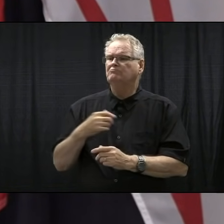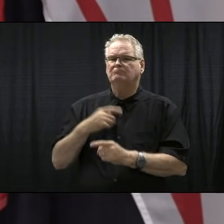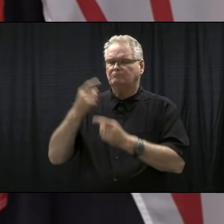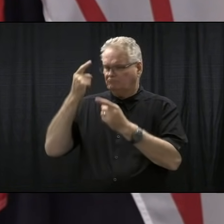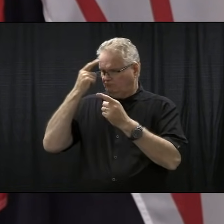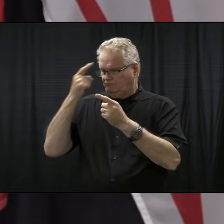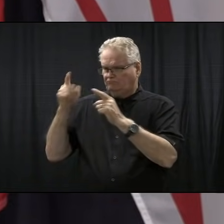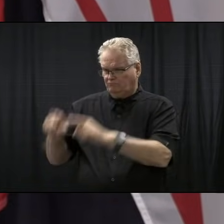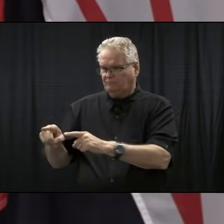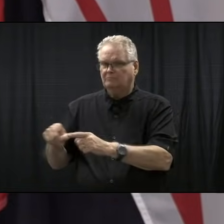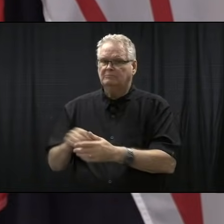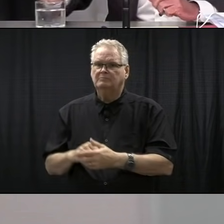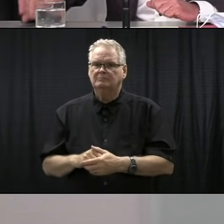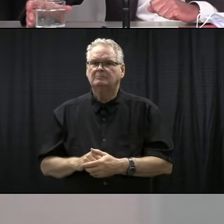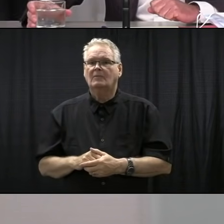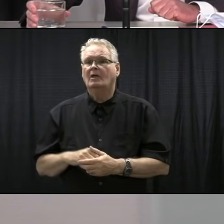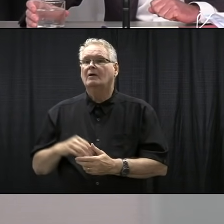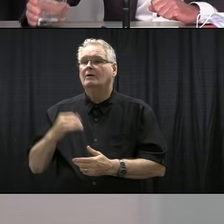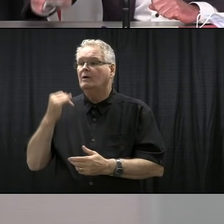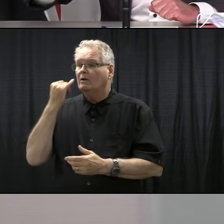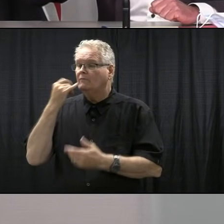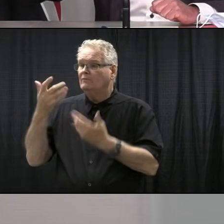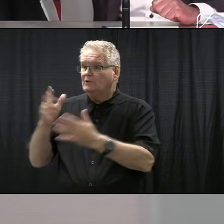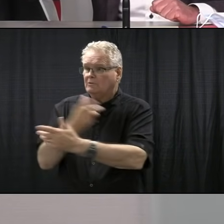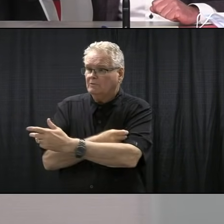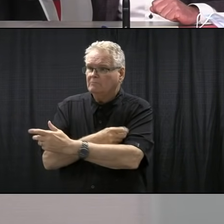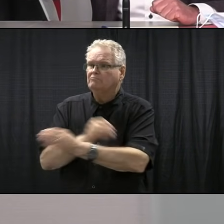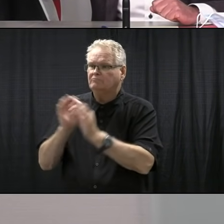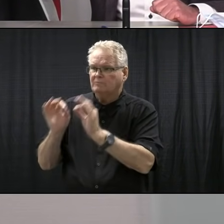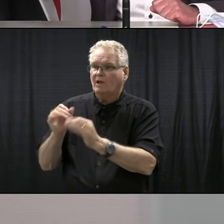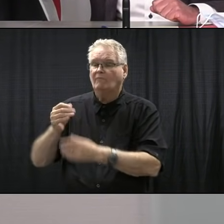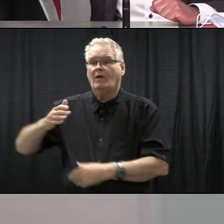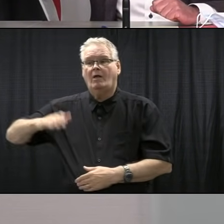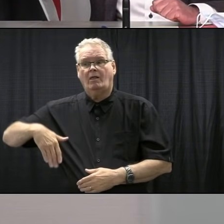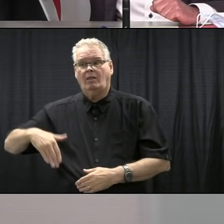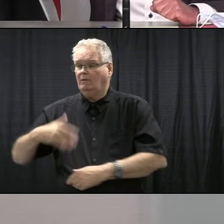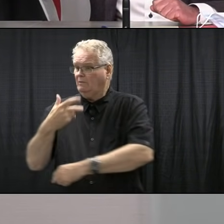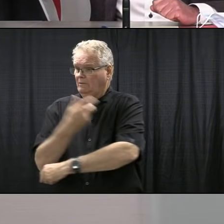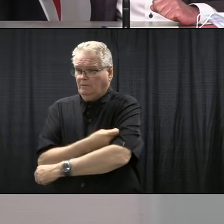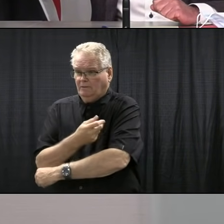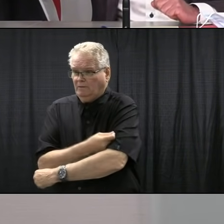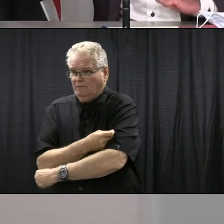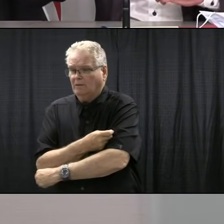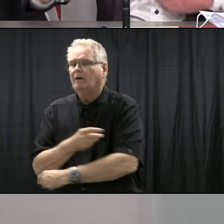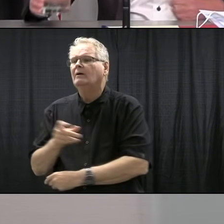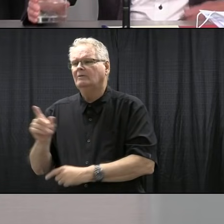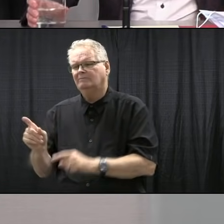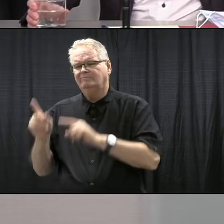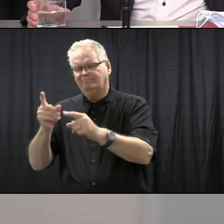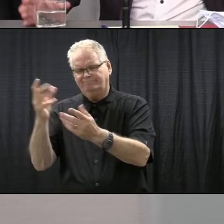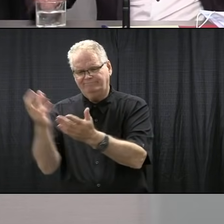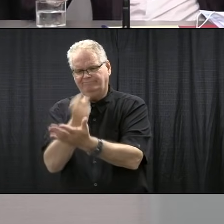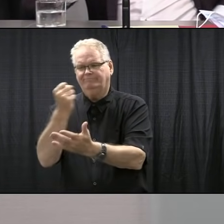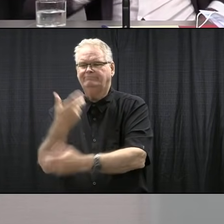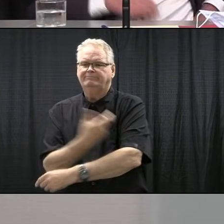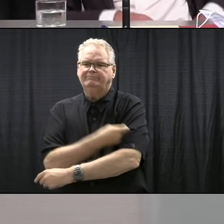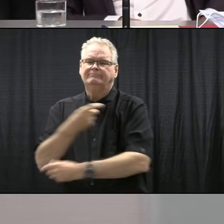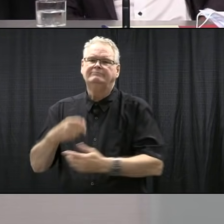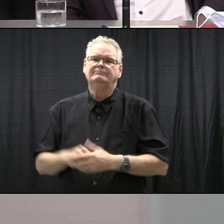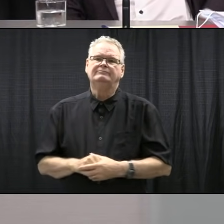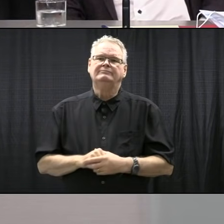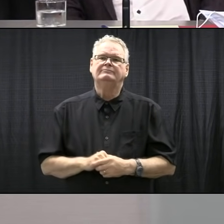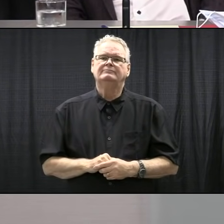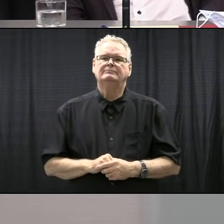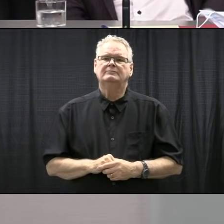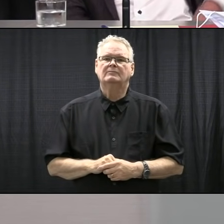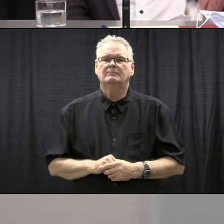to Leslie for the media. Thank you, Minister. For the benefit of our speakers, we have 2 media in person and 2 joining